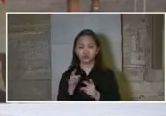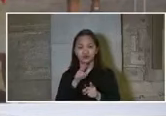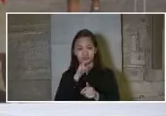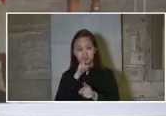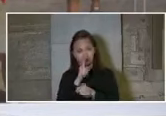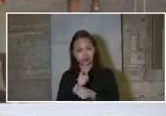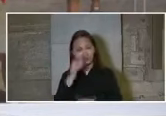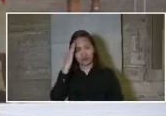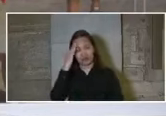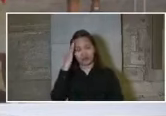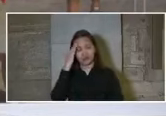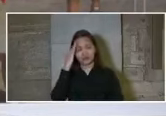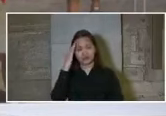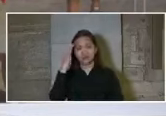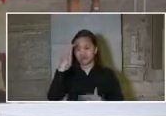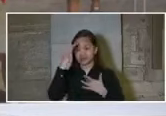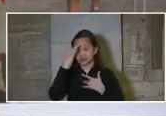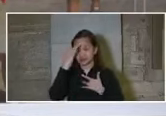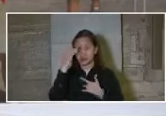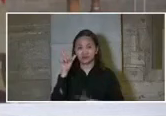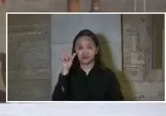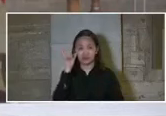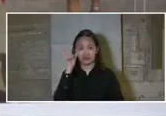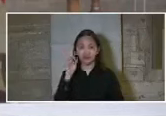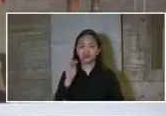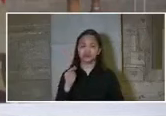if Jesus was so sure that the illness of Lazarus is